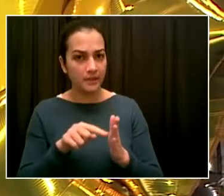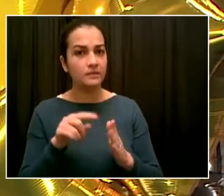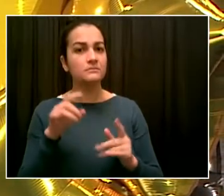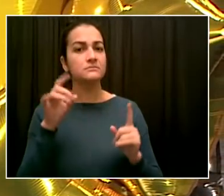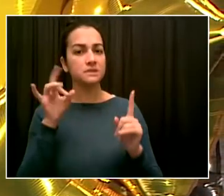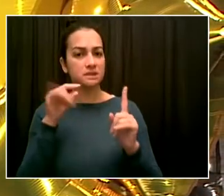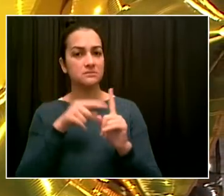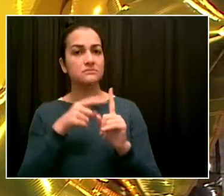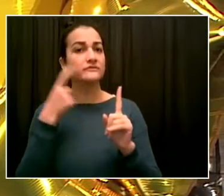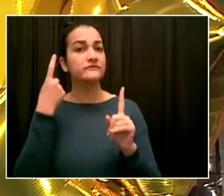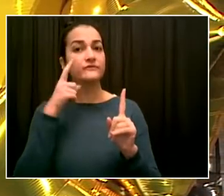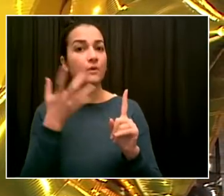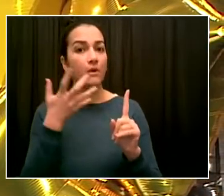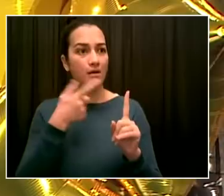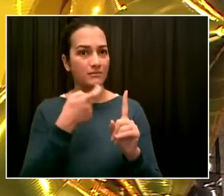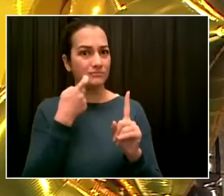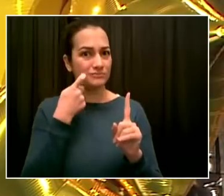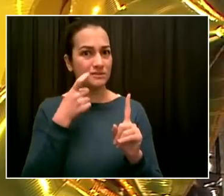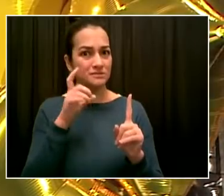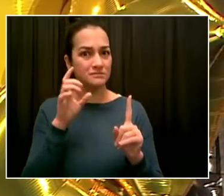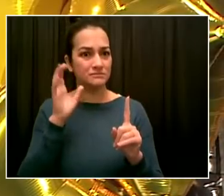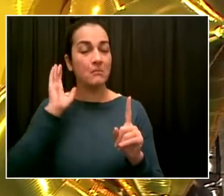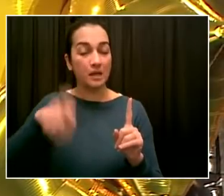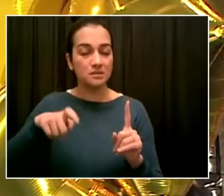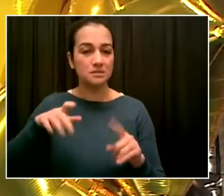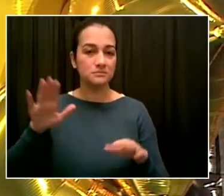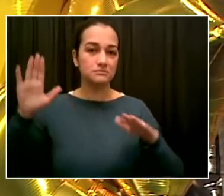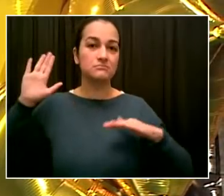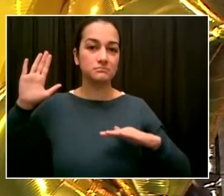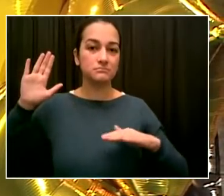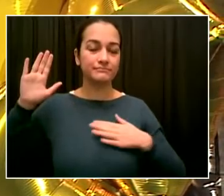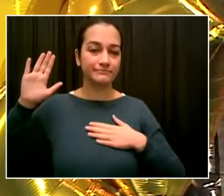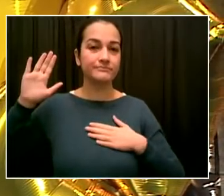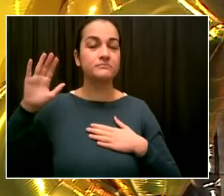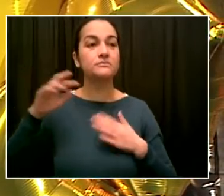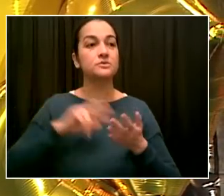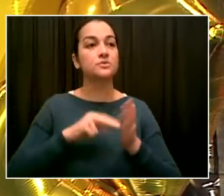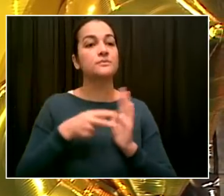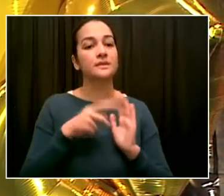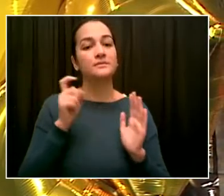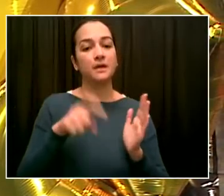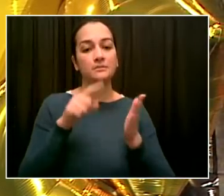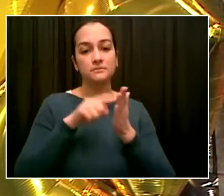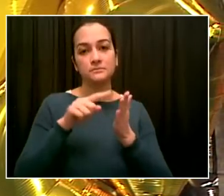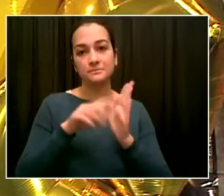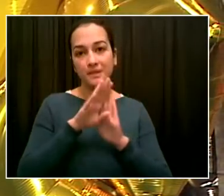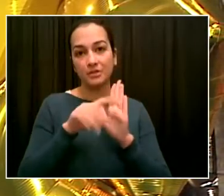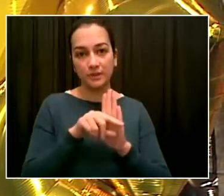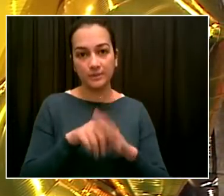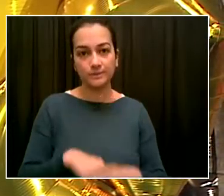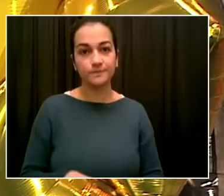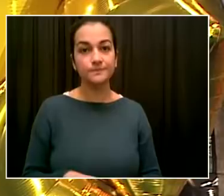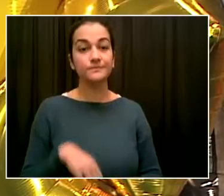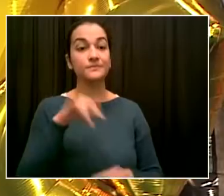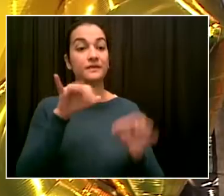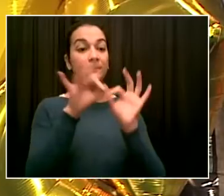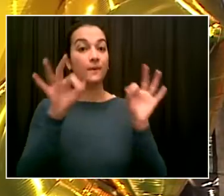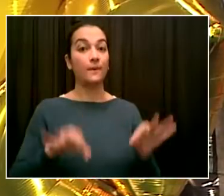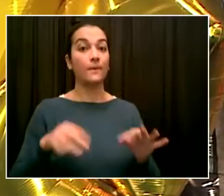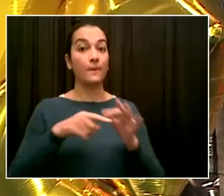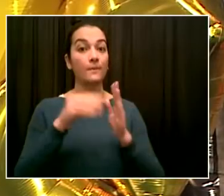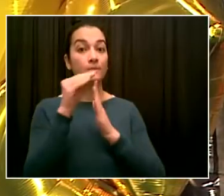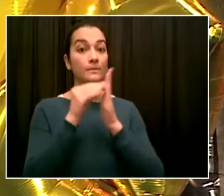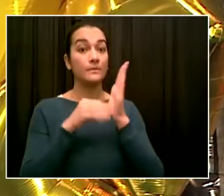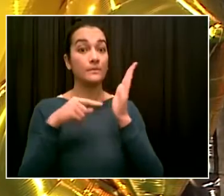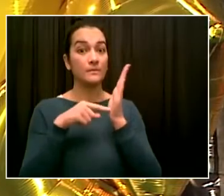a problem that Lieutenant Governor Benjamin submitted inaccurate information on his background check to state police?